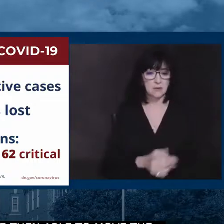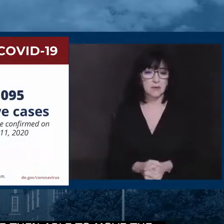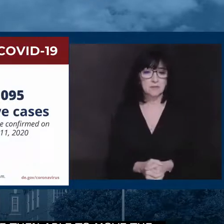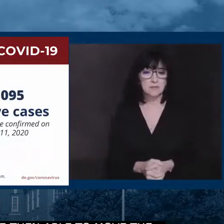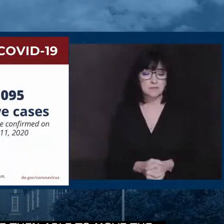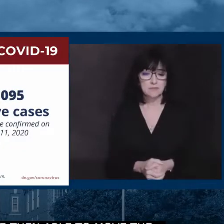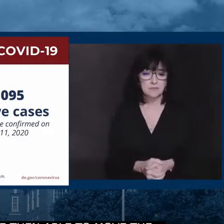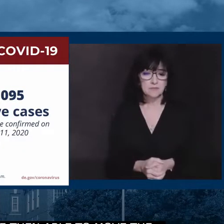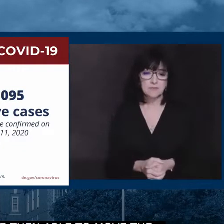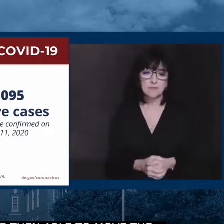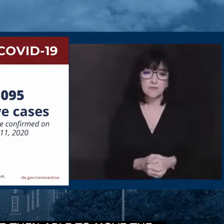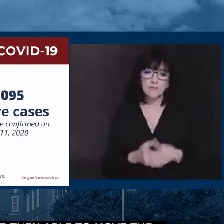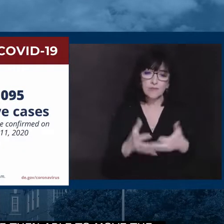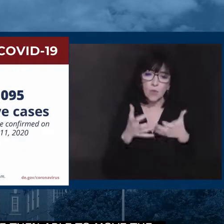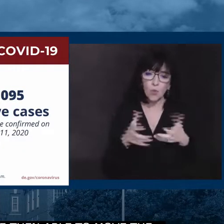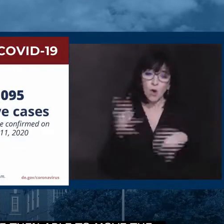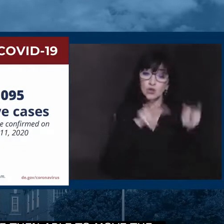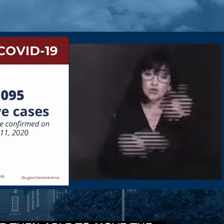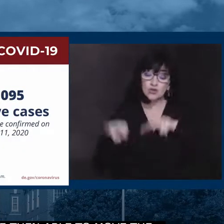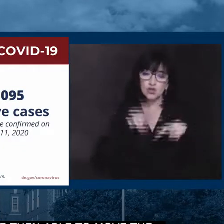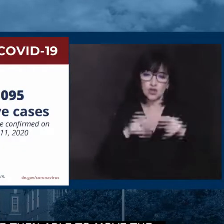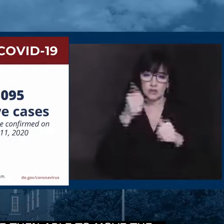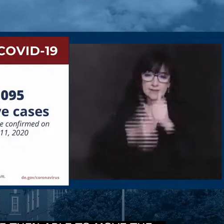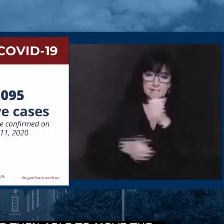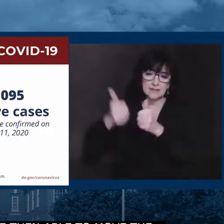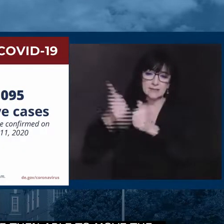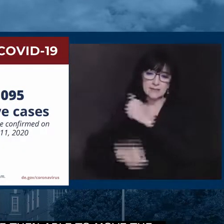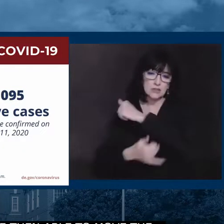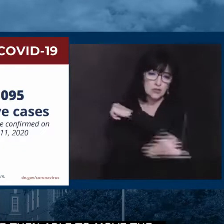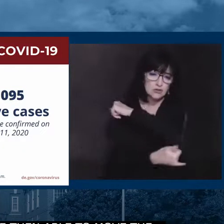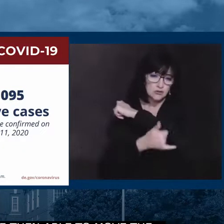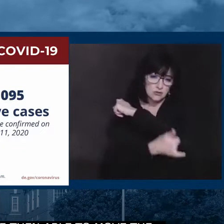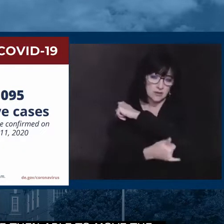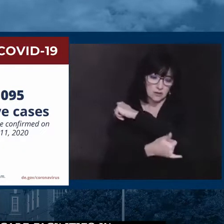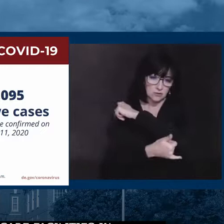look at each county. 27,000 positive